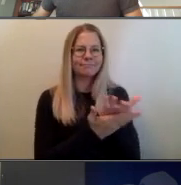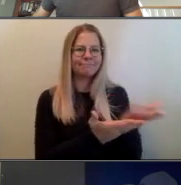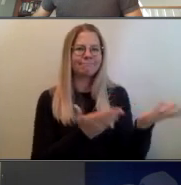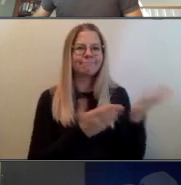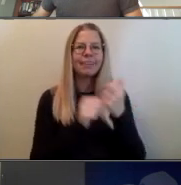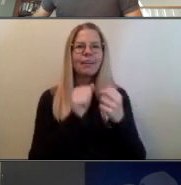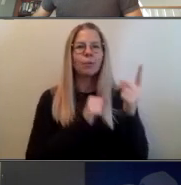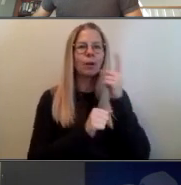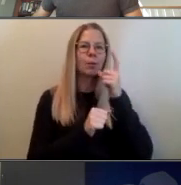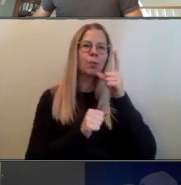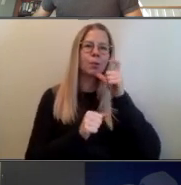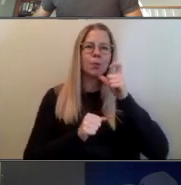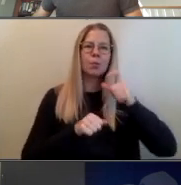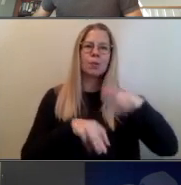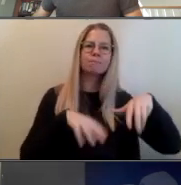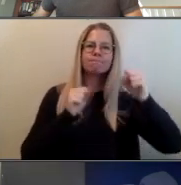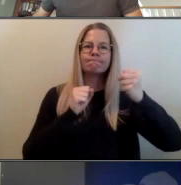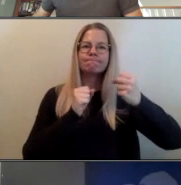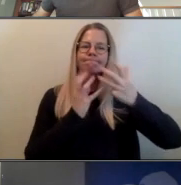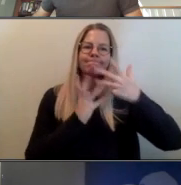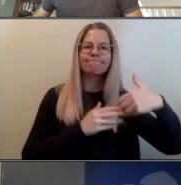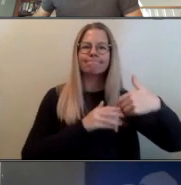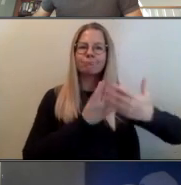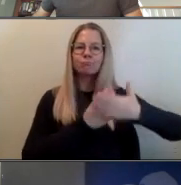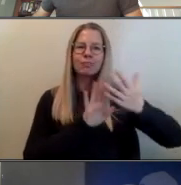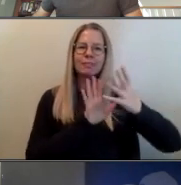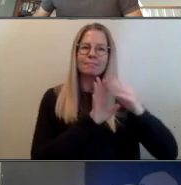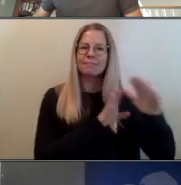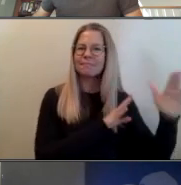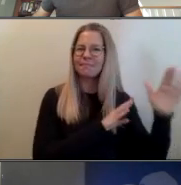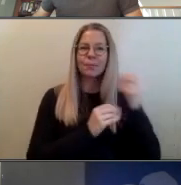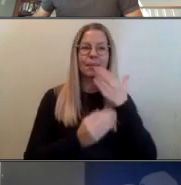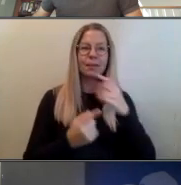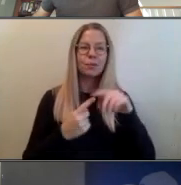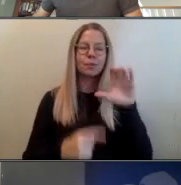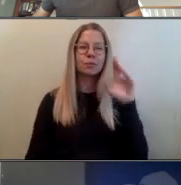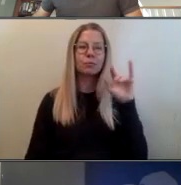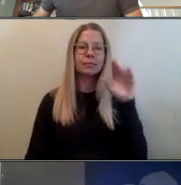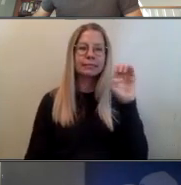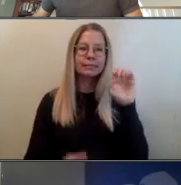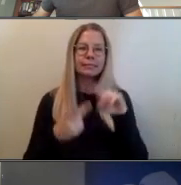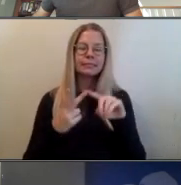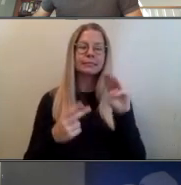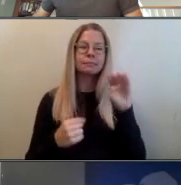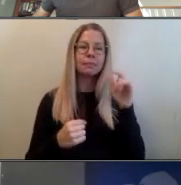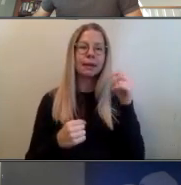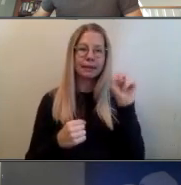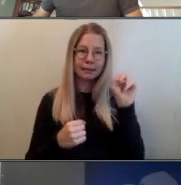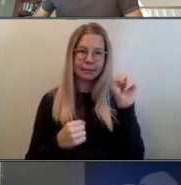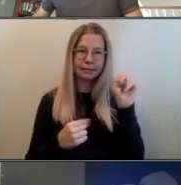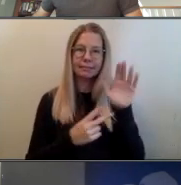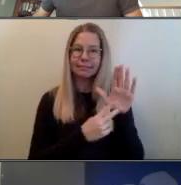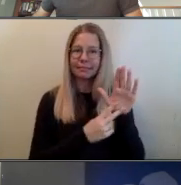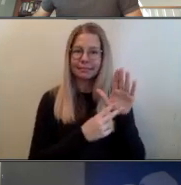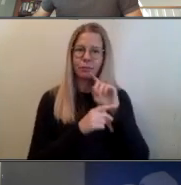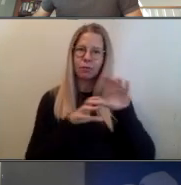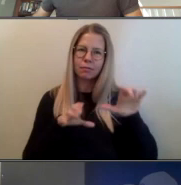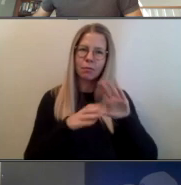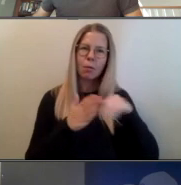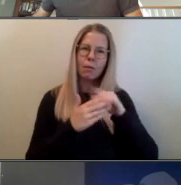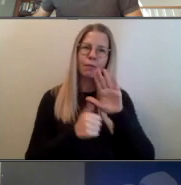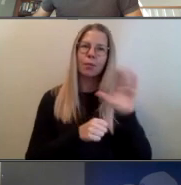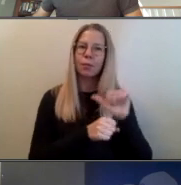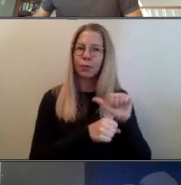scenes enabling this to happen. So thank you very much, Christine and Megan, for doing so much work